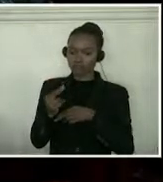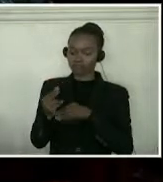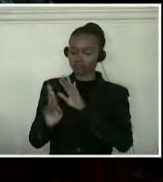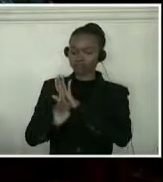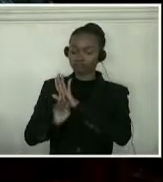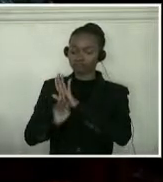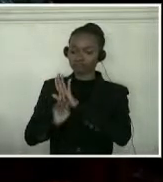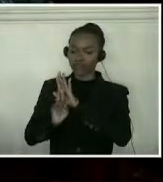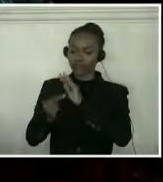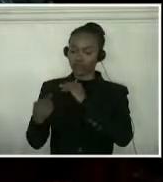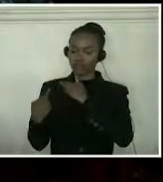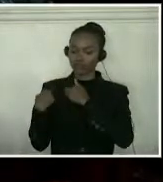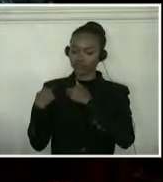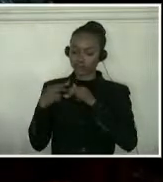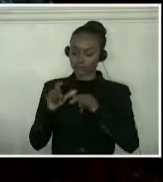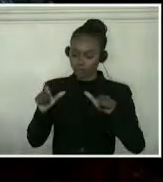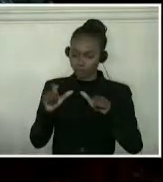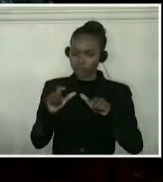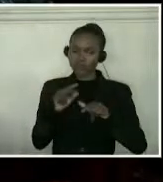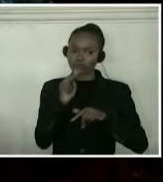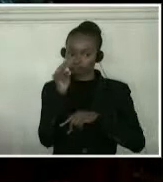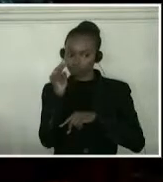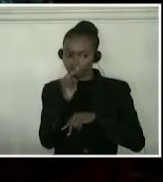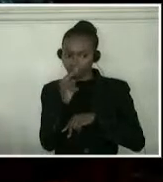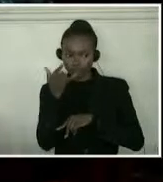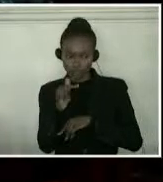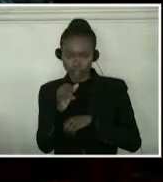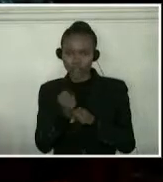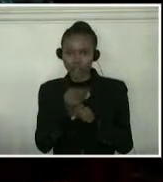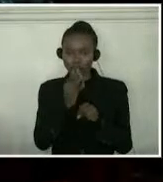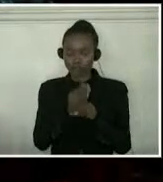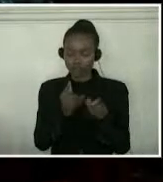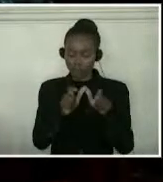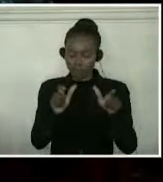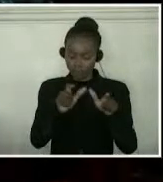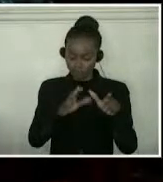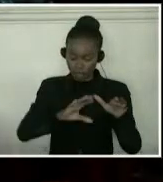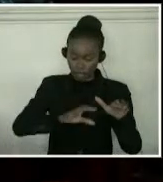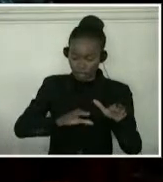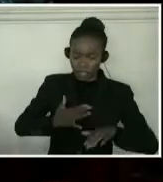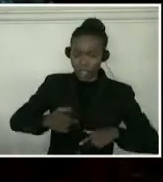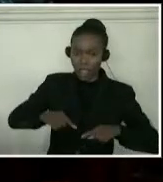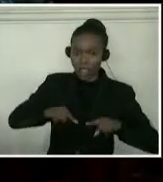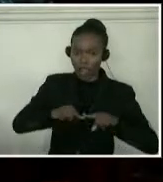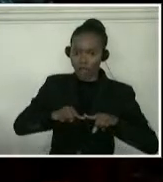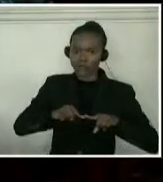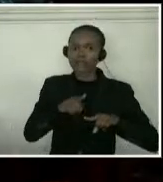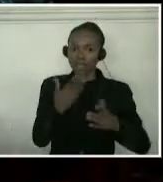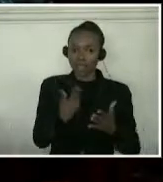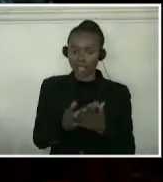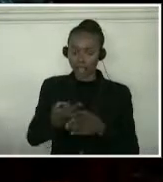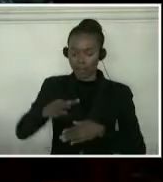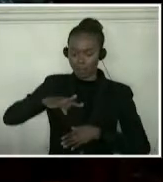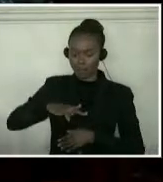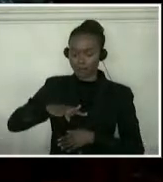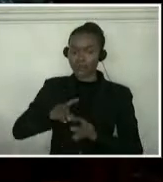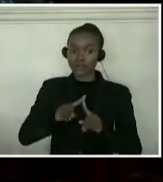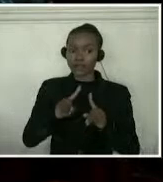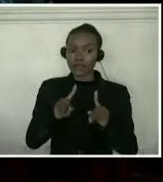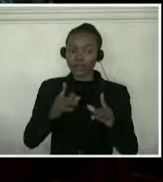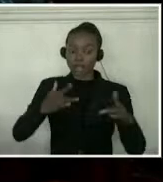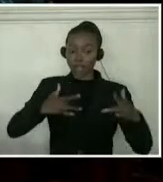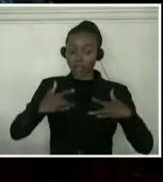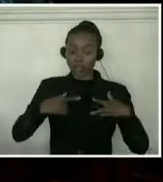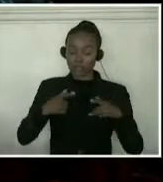interest of the people of our province our biggest consent with this department are the funds that